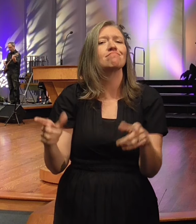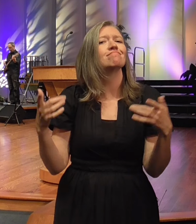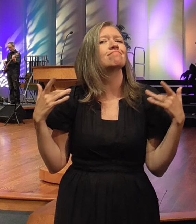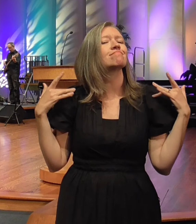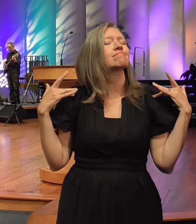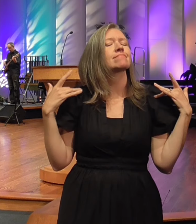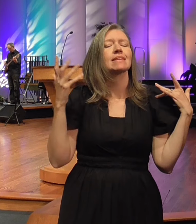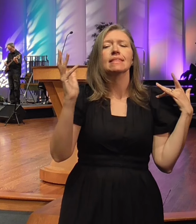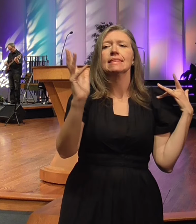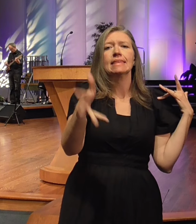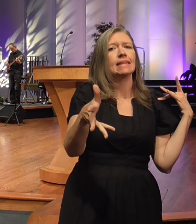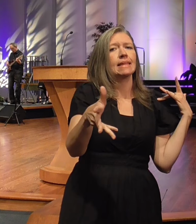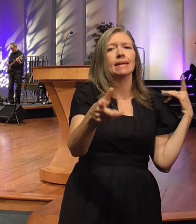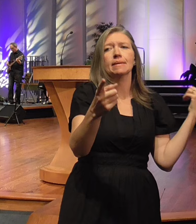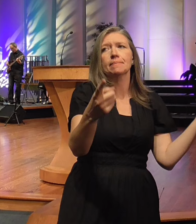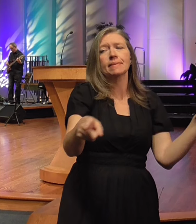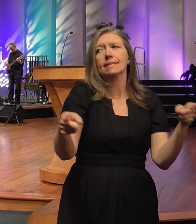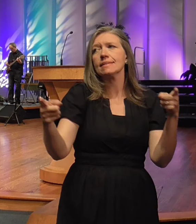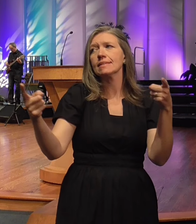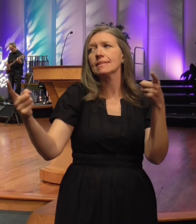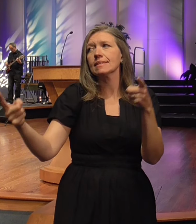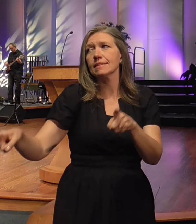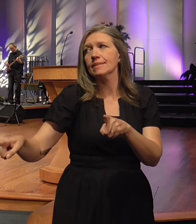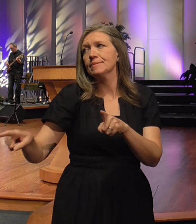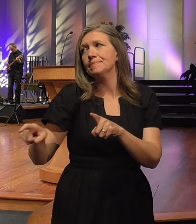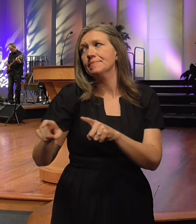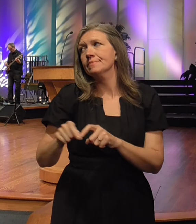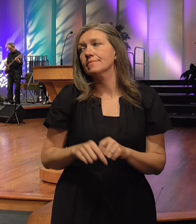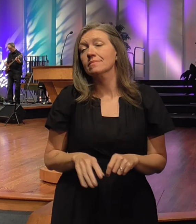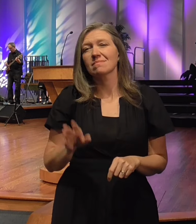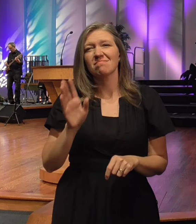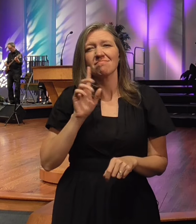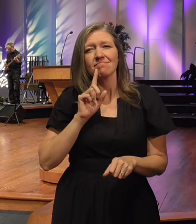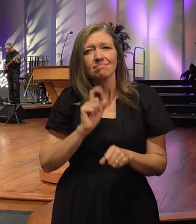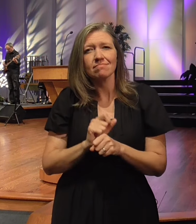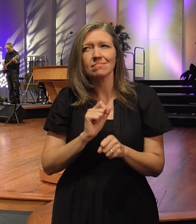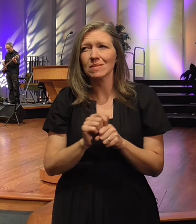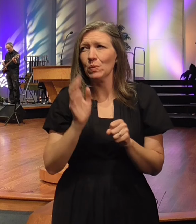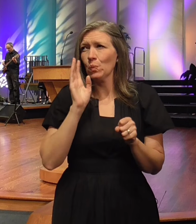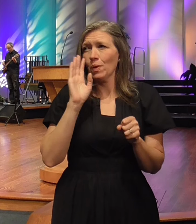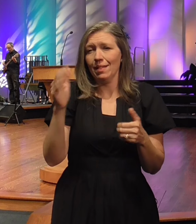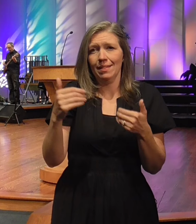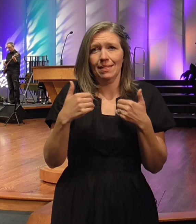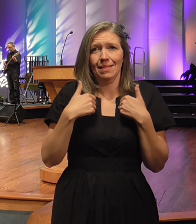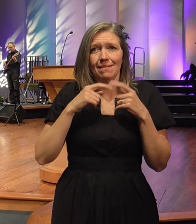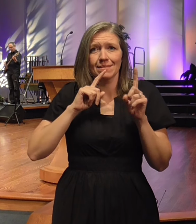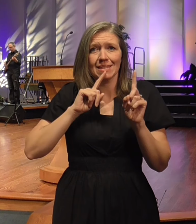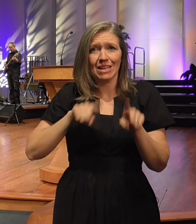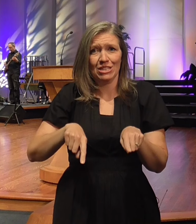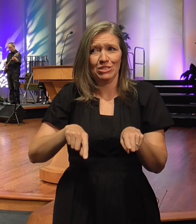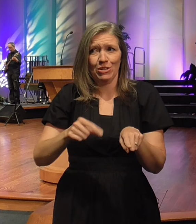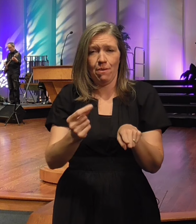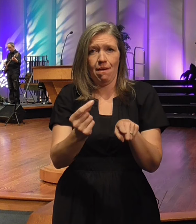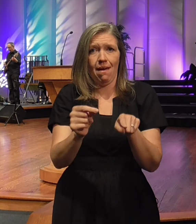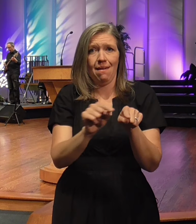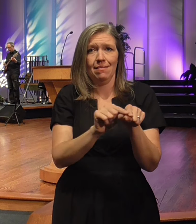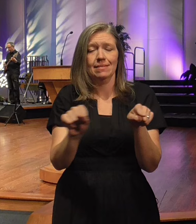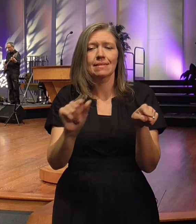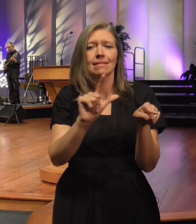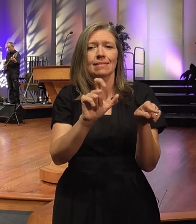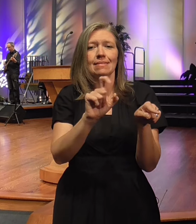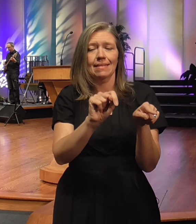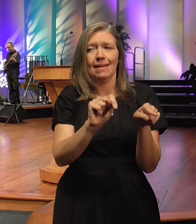be, yeah. Let it be, let it be, let it be, yeah, let it